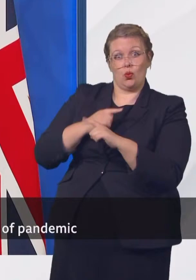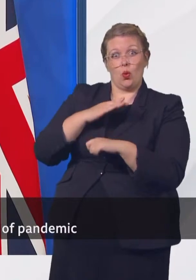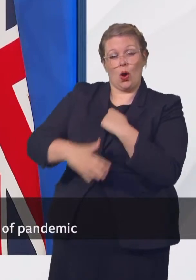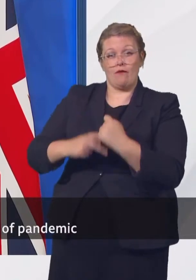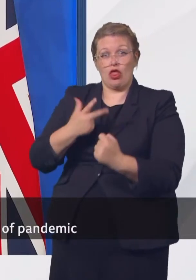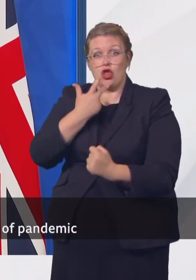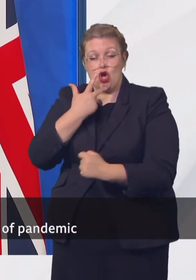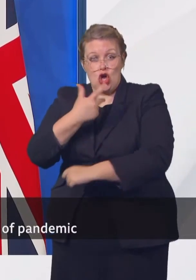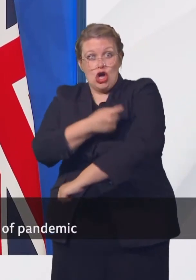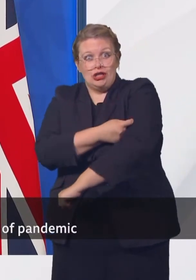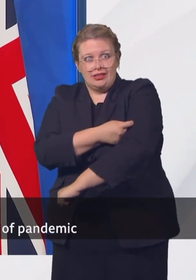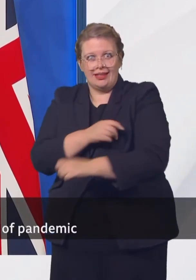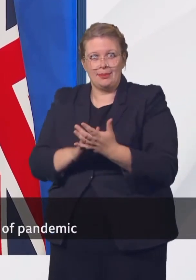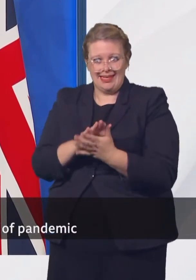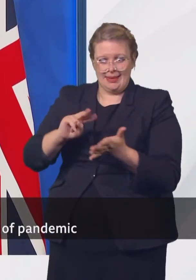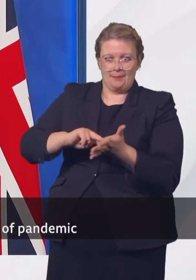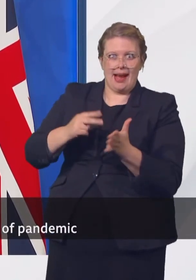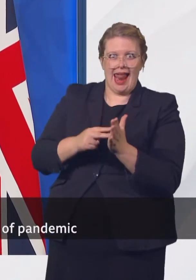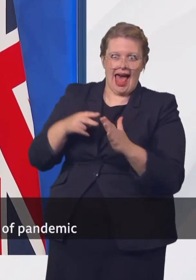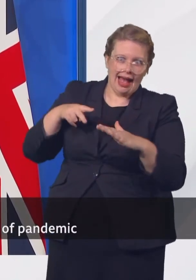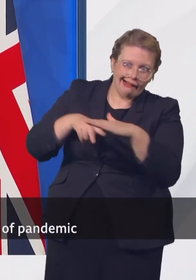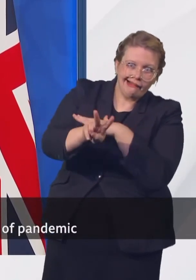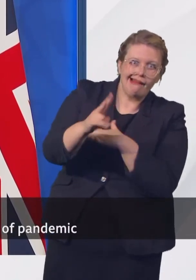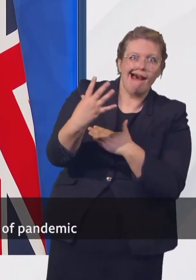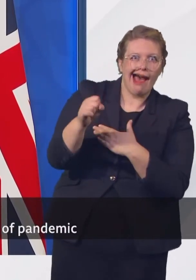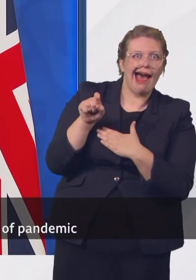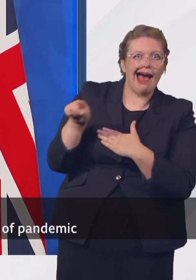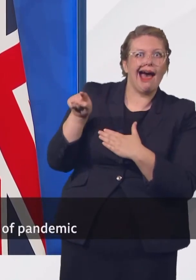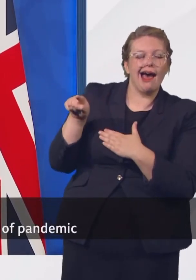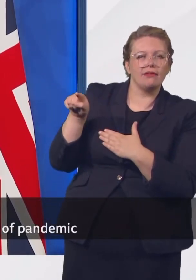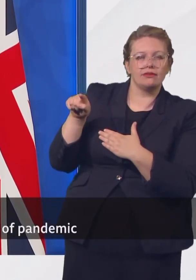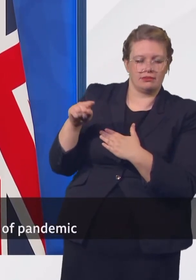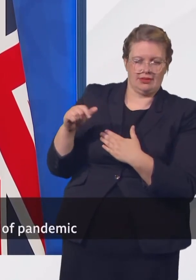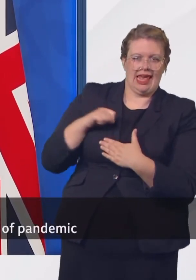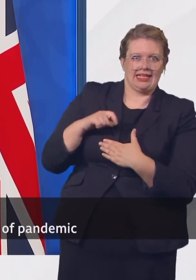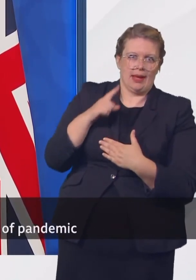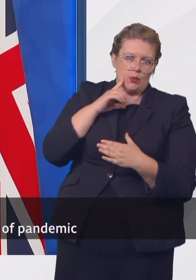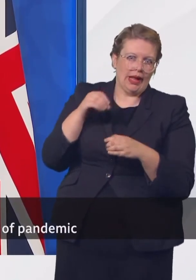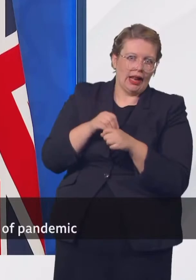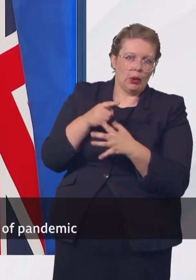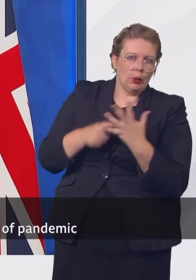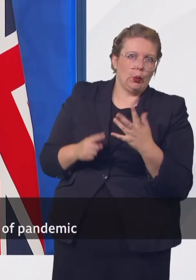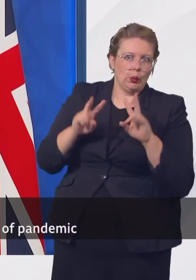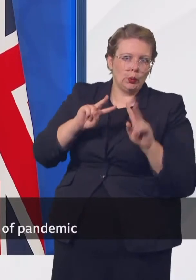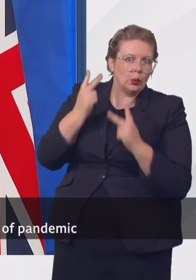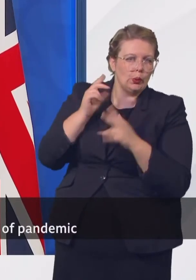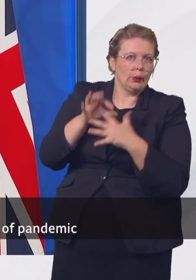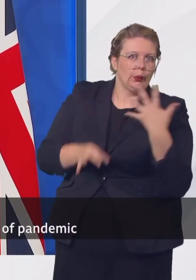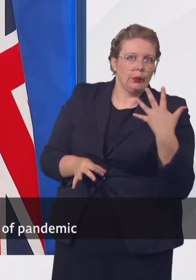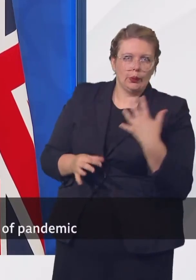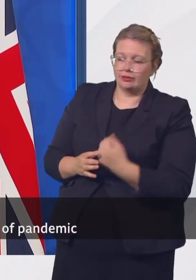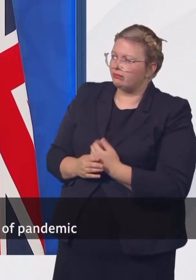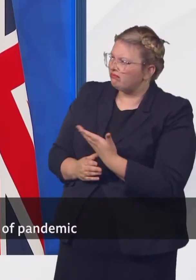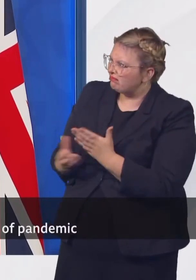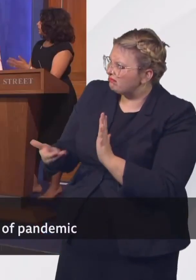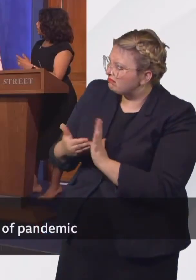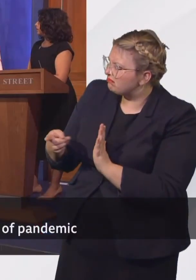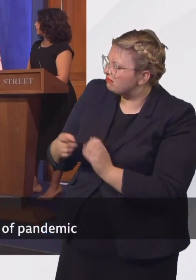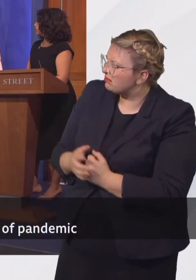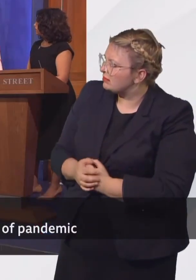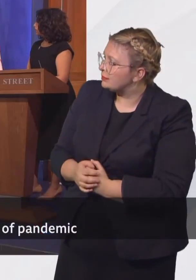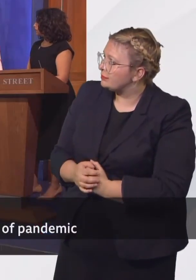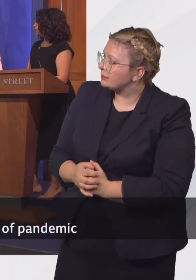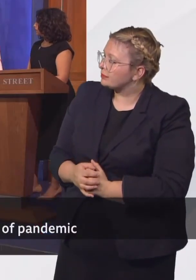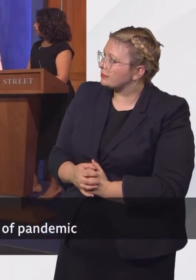that shows great foresight, and I'm sure there'll be lots of other things like that that will be considered in the inquiry. Dr. Kanani? Yes, I mean, I